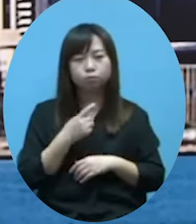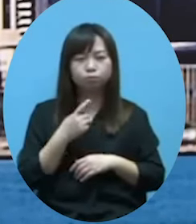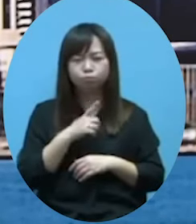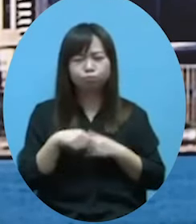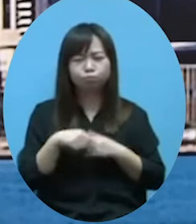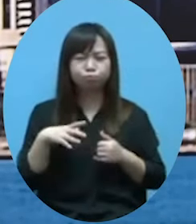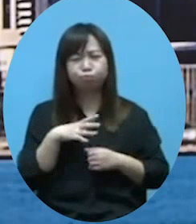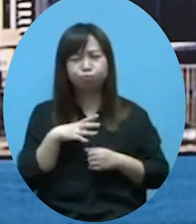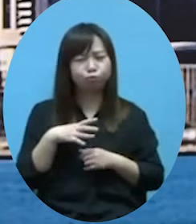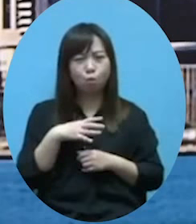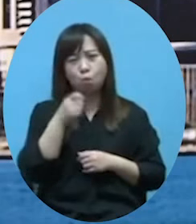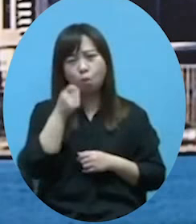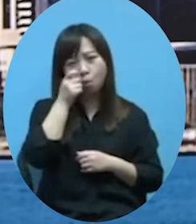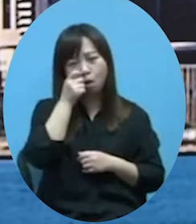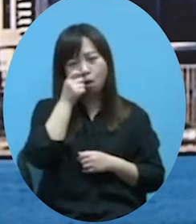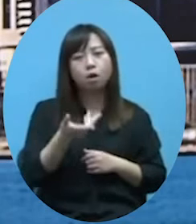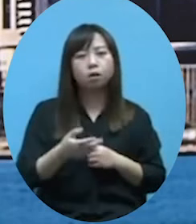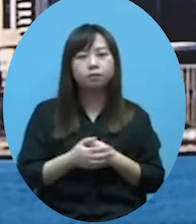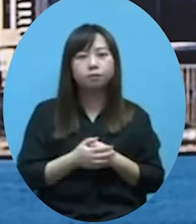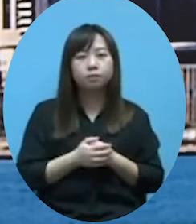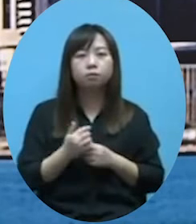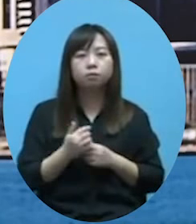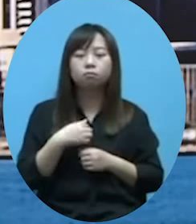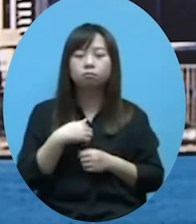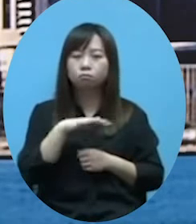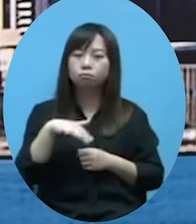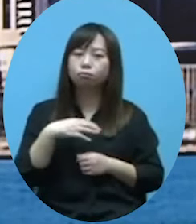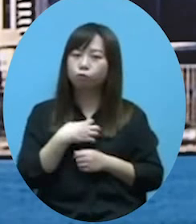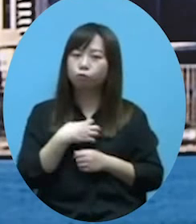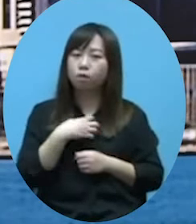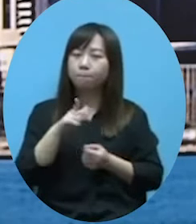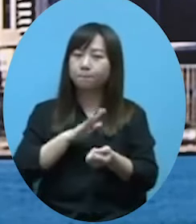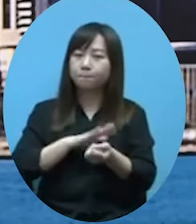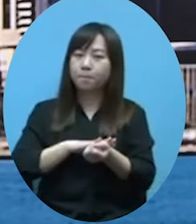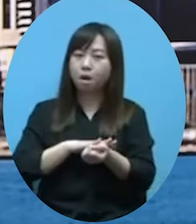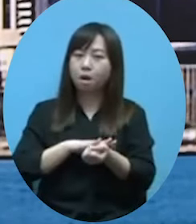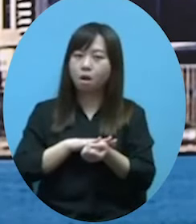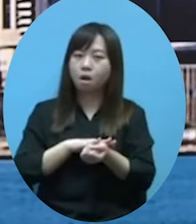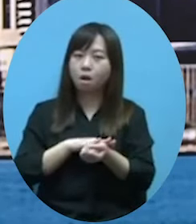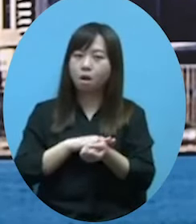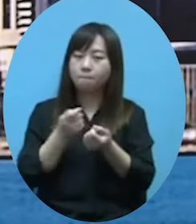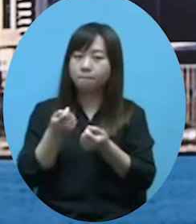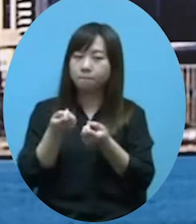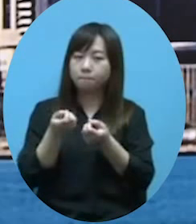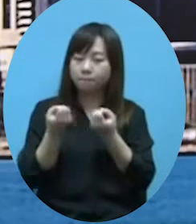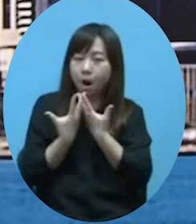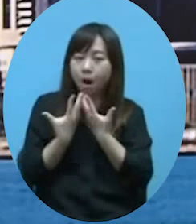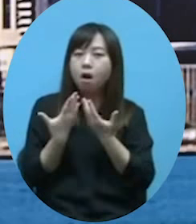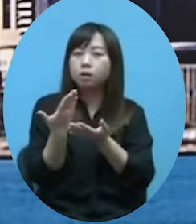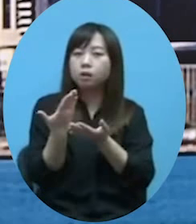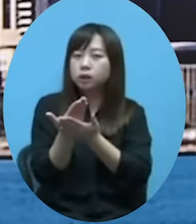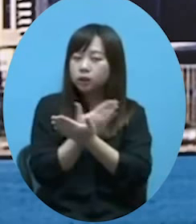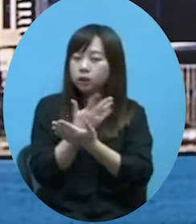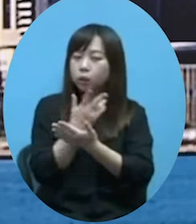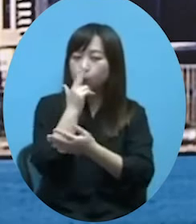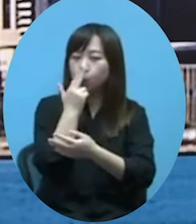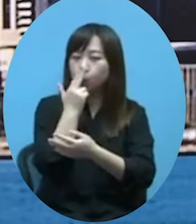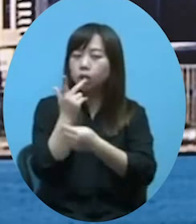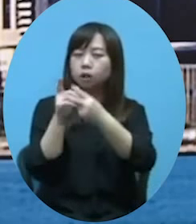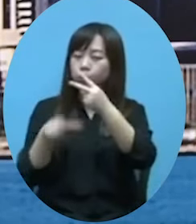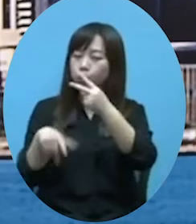before on 23rd of Februaryis a reliable onset datebecause